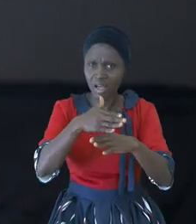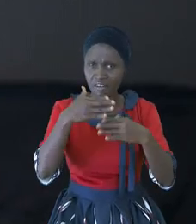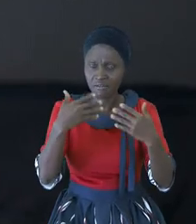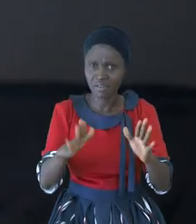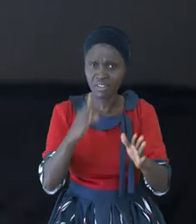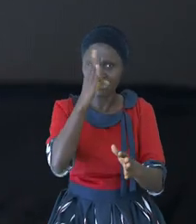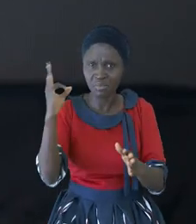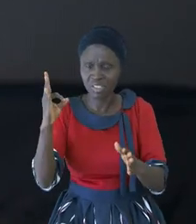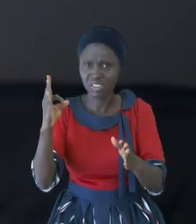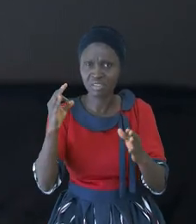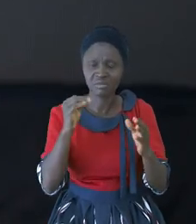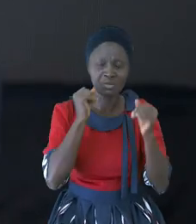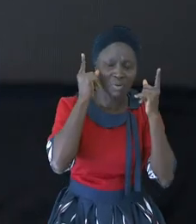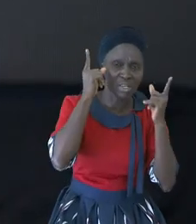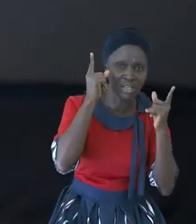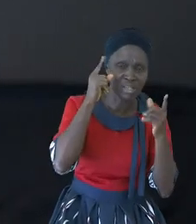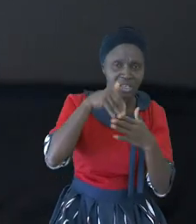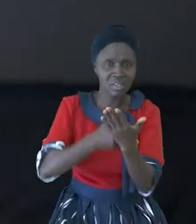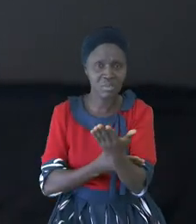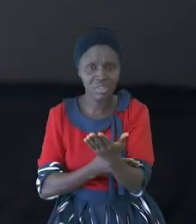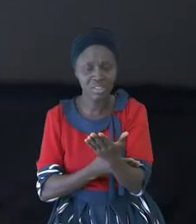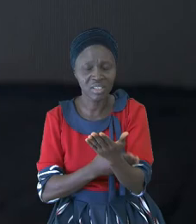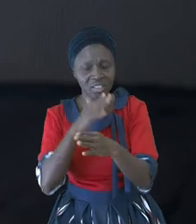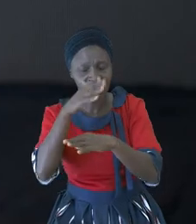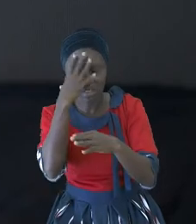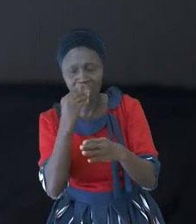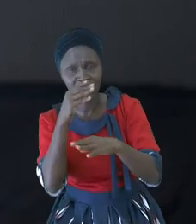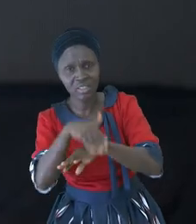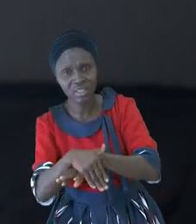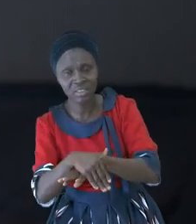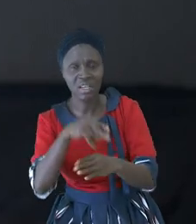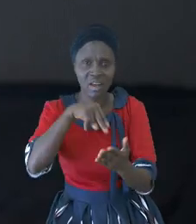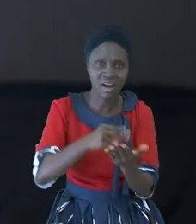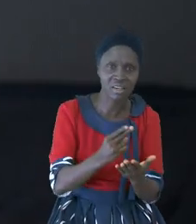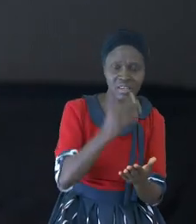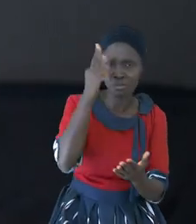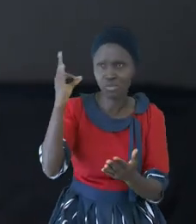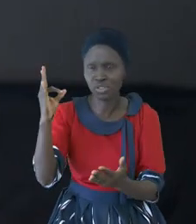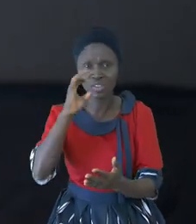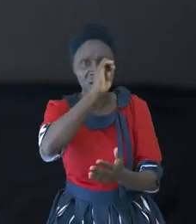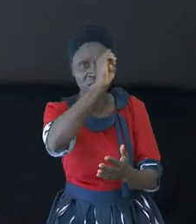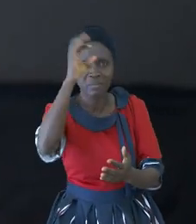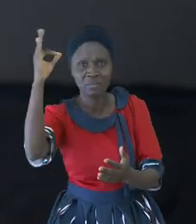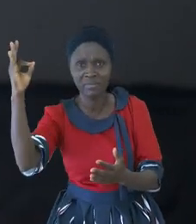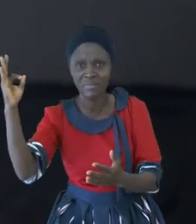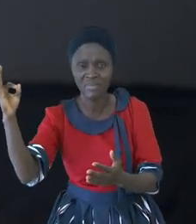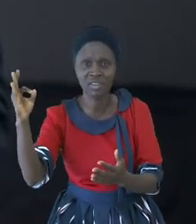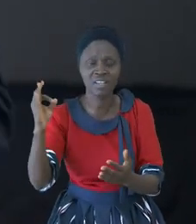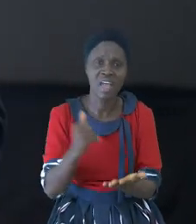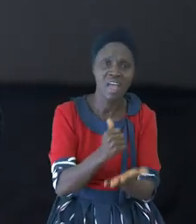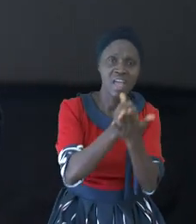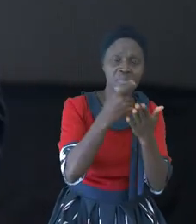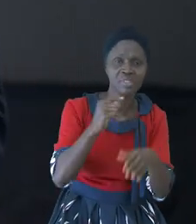early, sleeping late, writing, preaching, evangelizing, edifying the church,